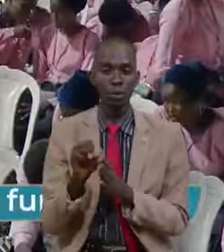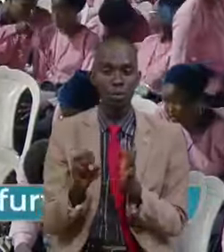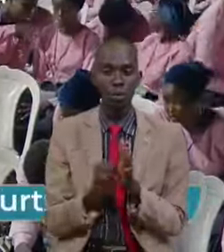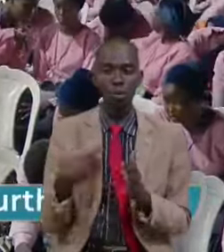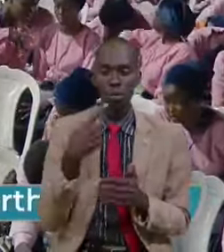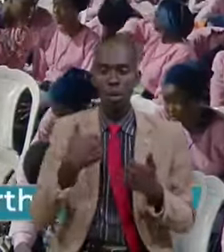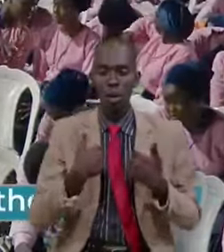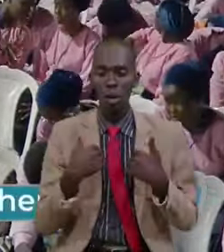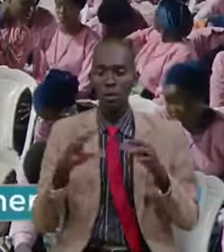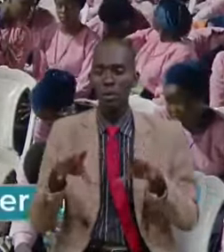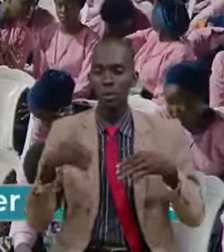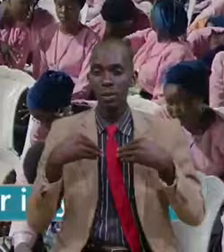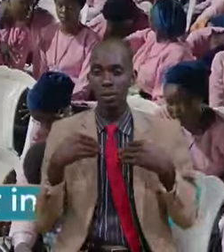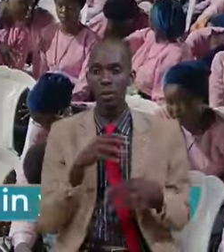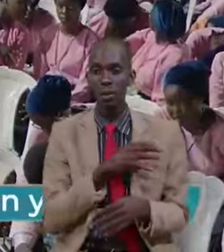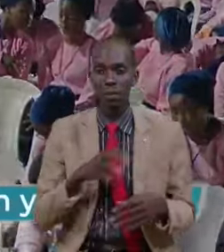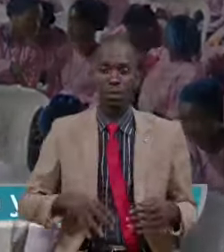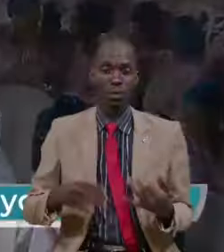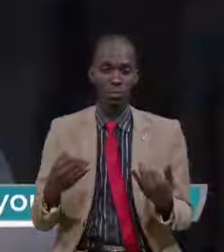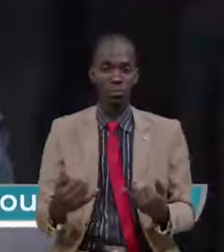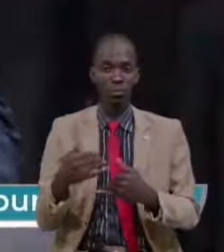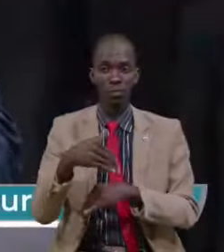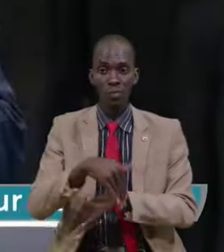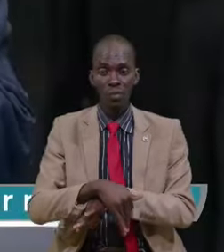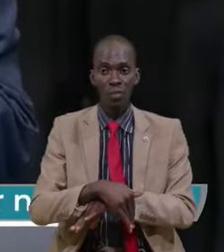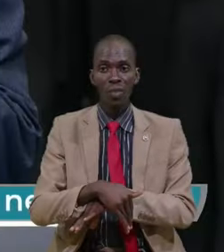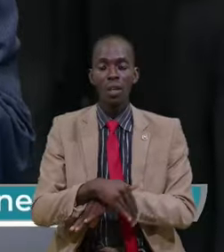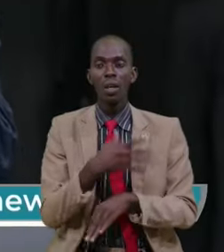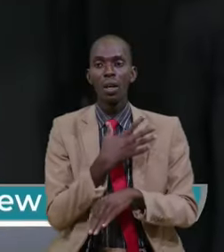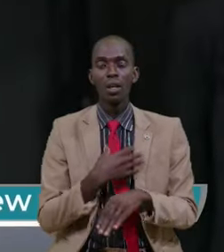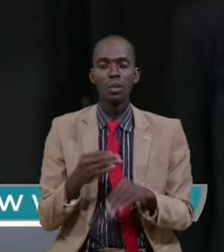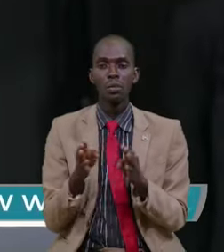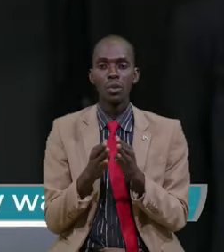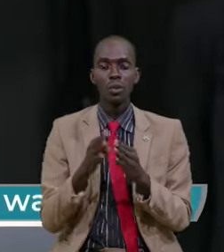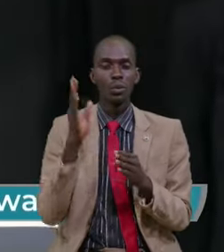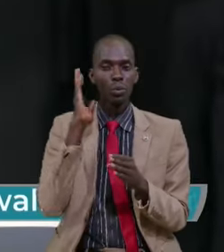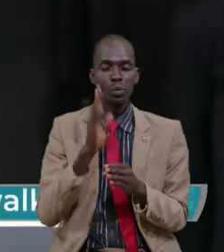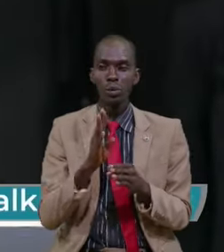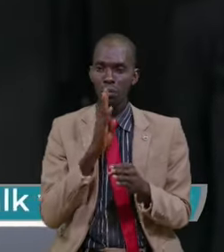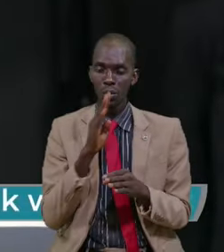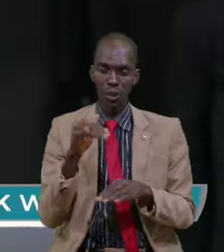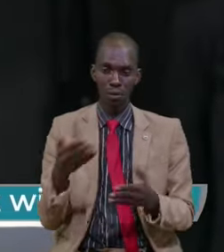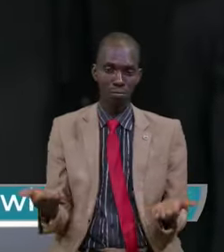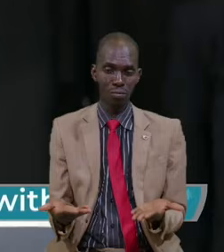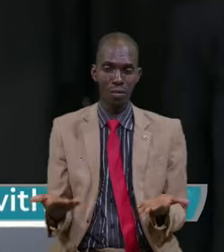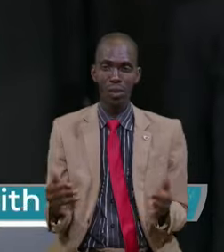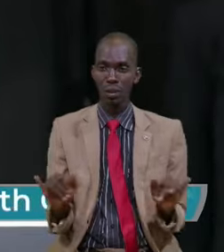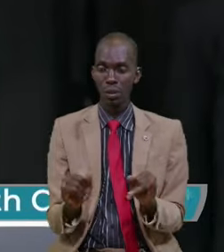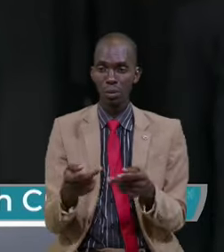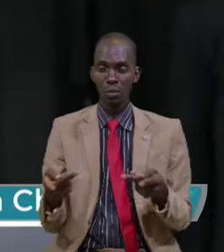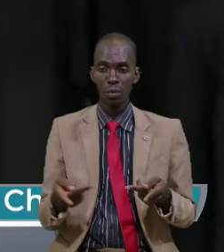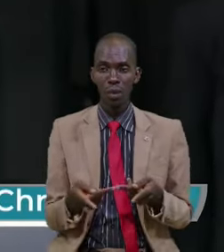this altar call tonight, and the meeting will be taking place here at the Crusade Ground, at